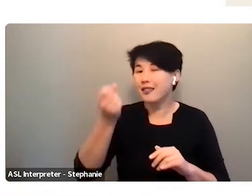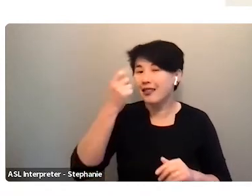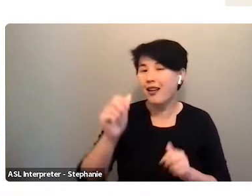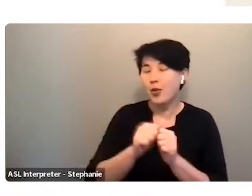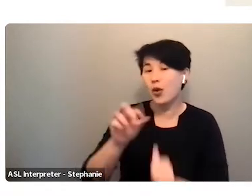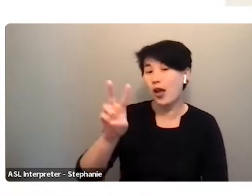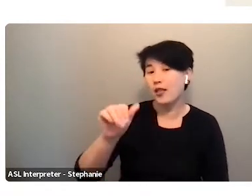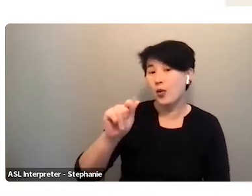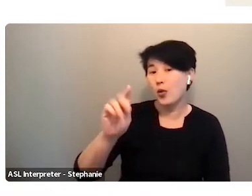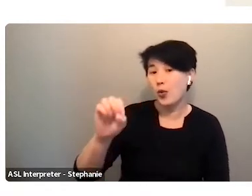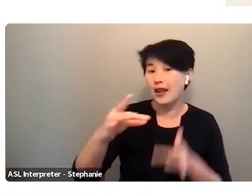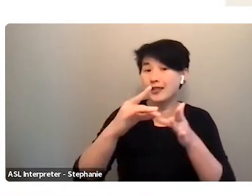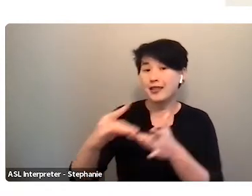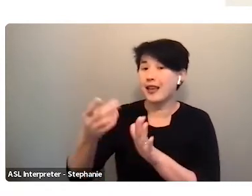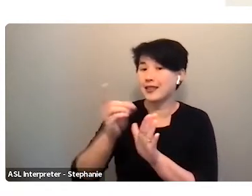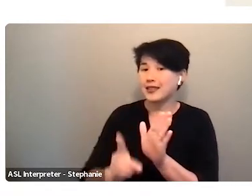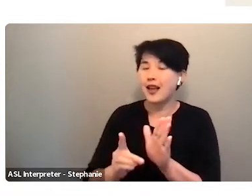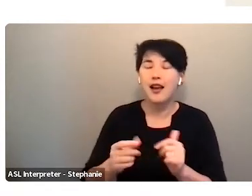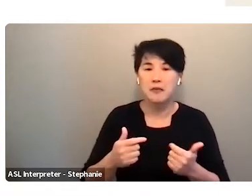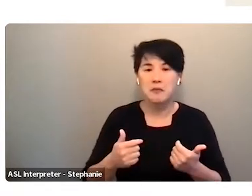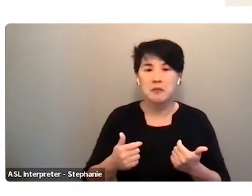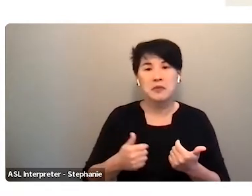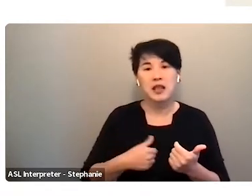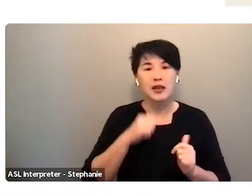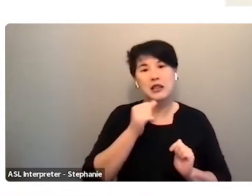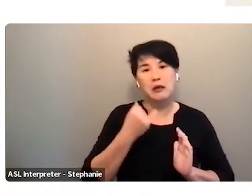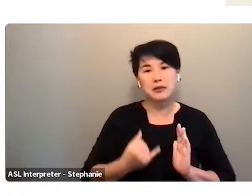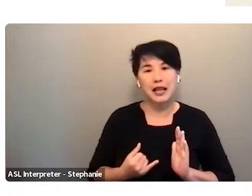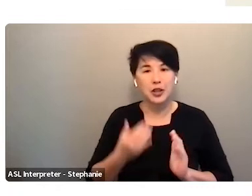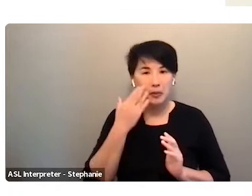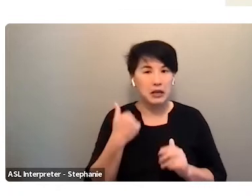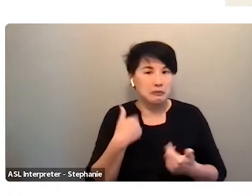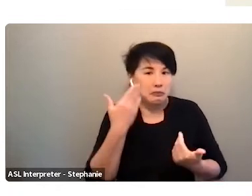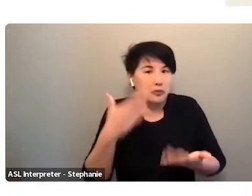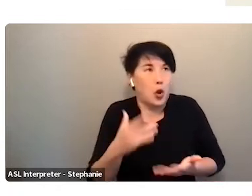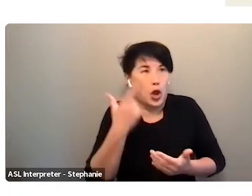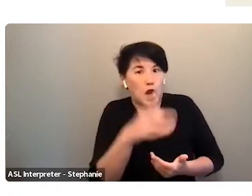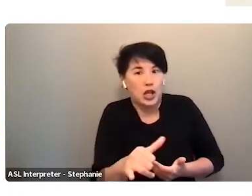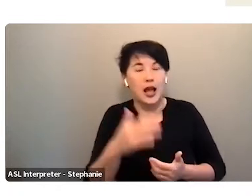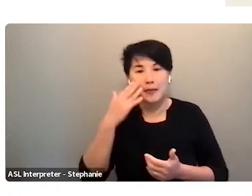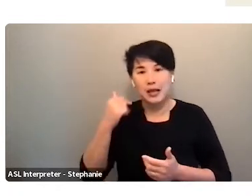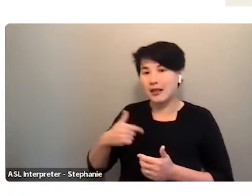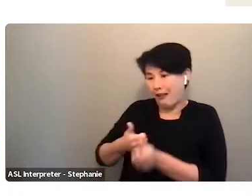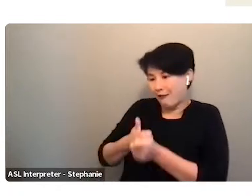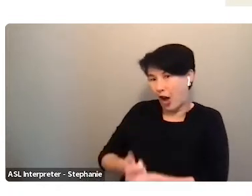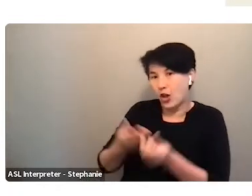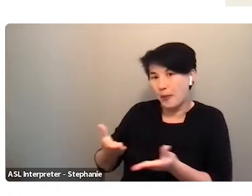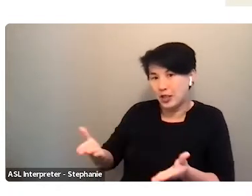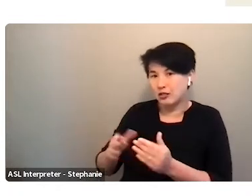well is that I wasn't really sketching, because I didn't know what it was going to look like, because I was being led by the materials that I